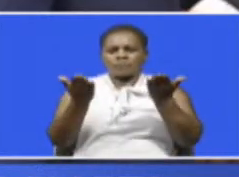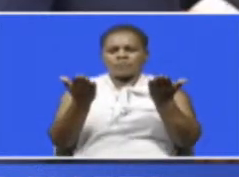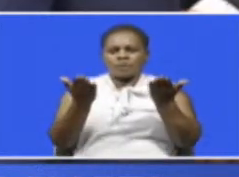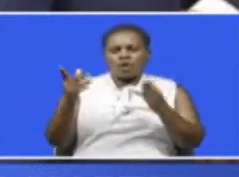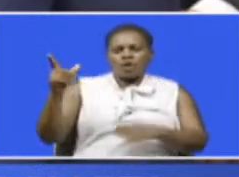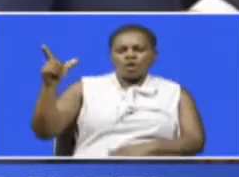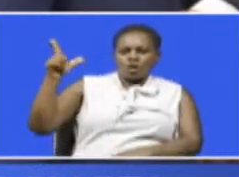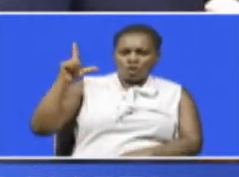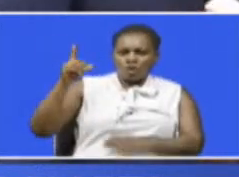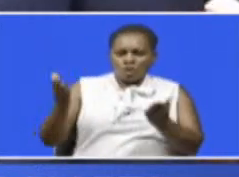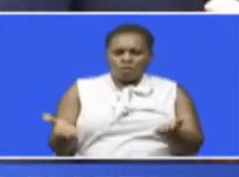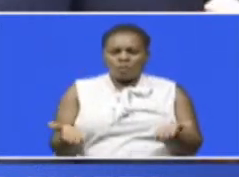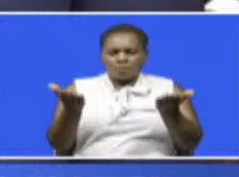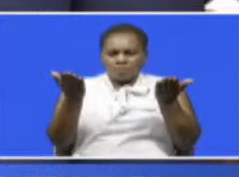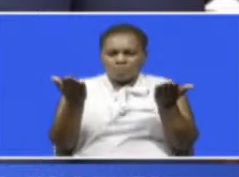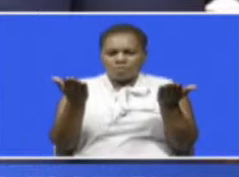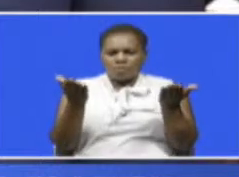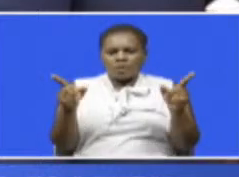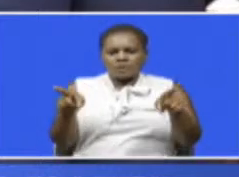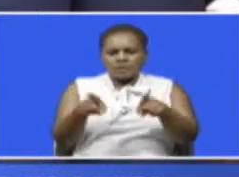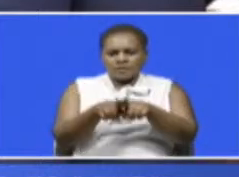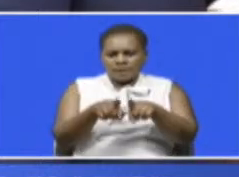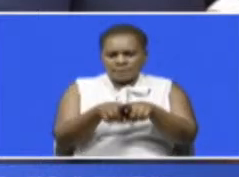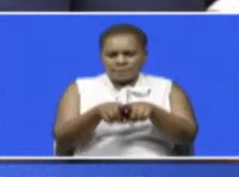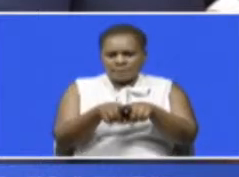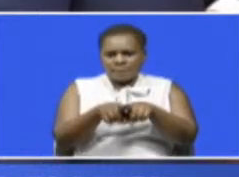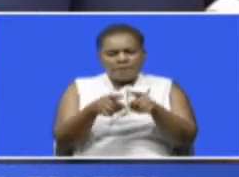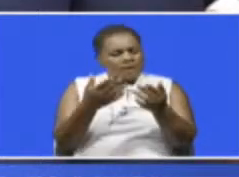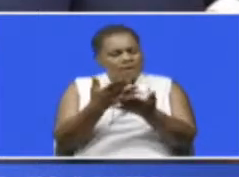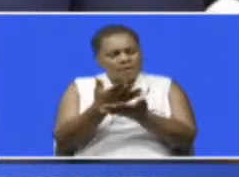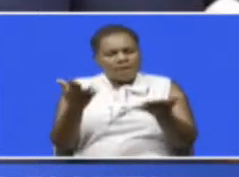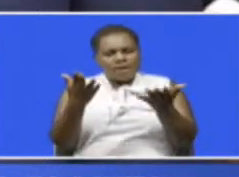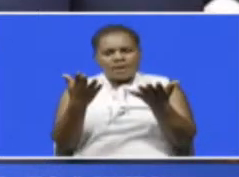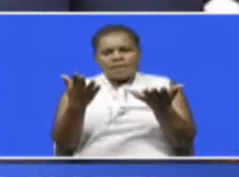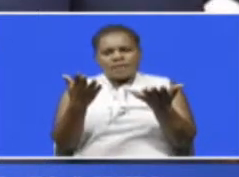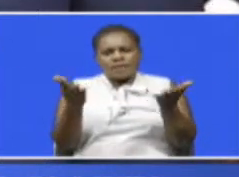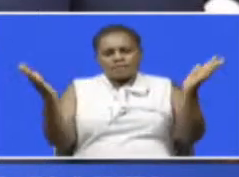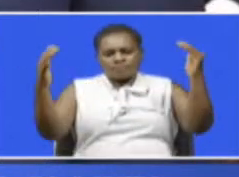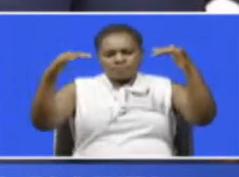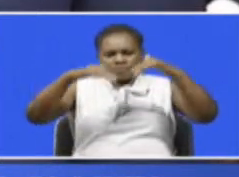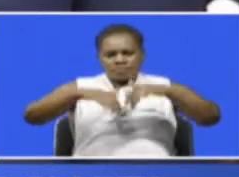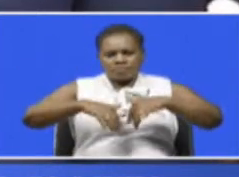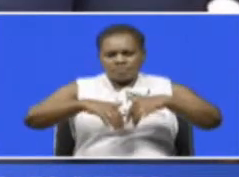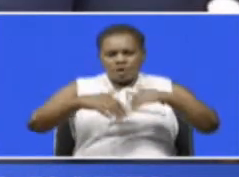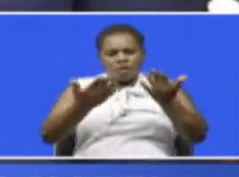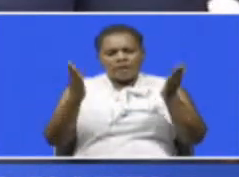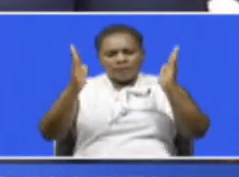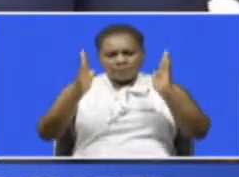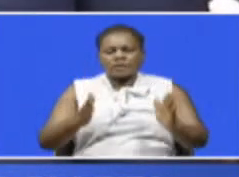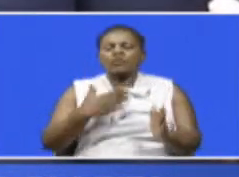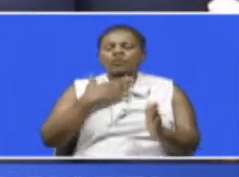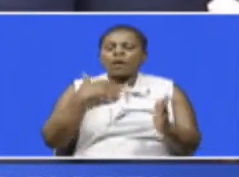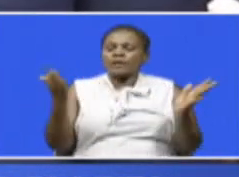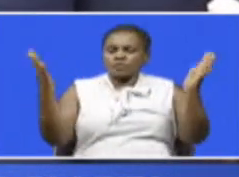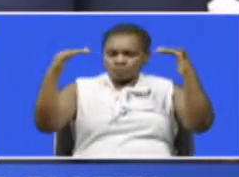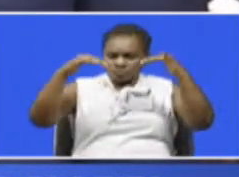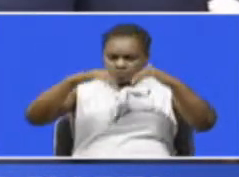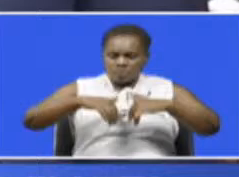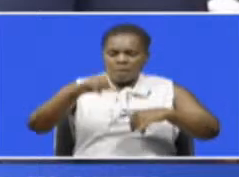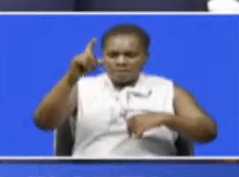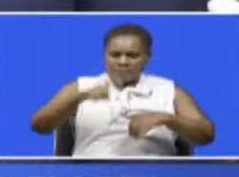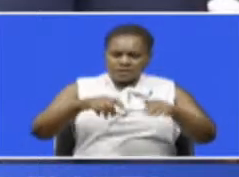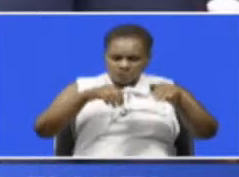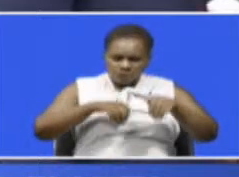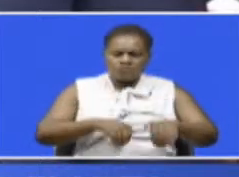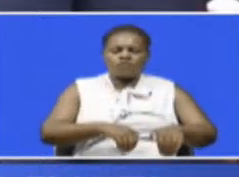of law. In the convener of any or the convener or any person intending to hold a public